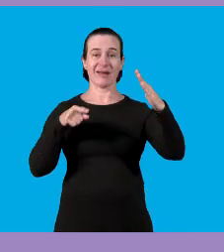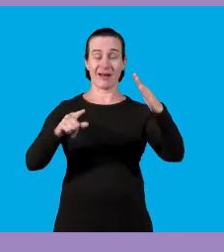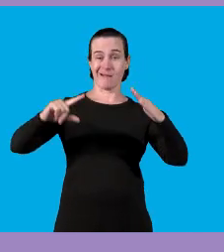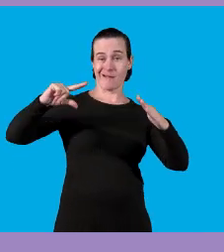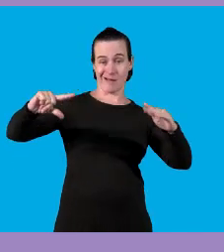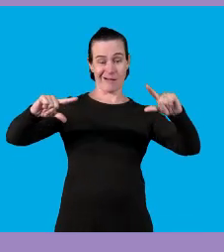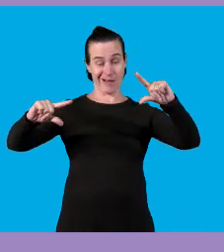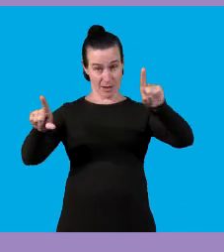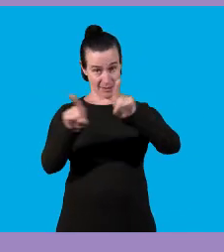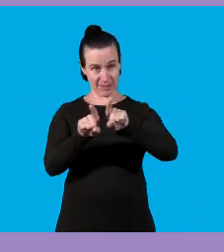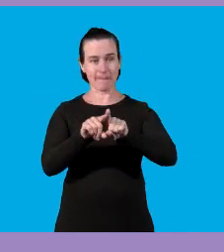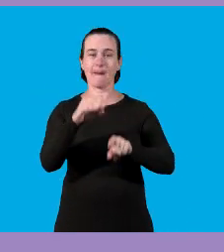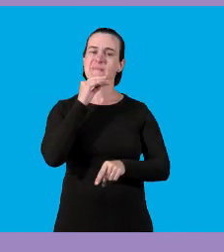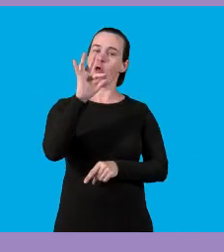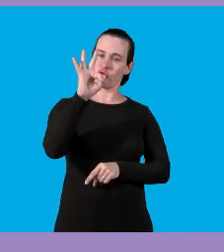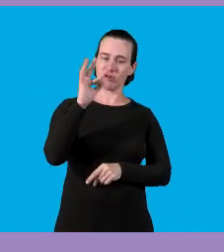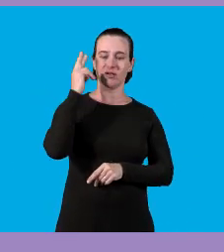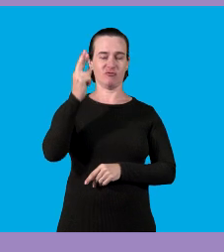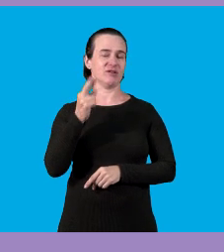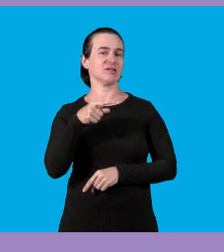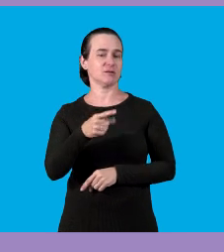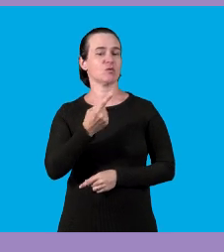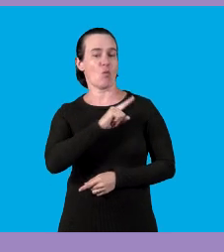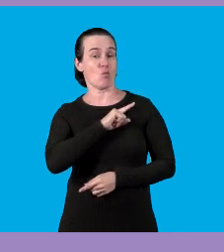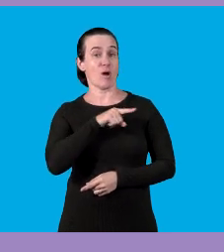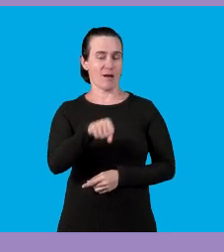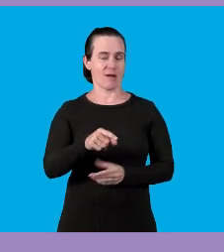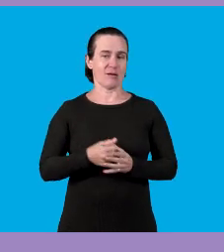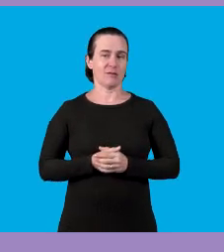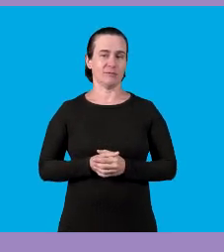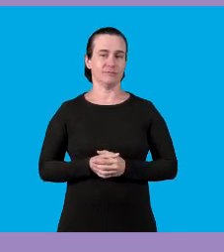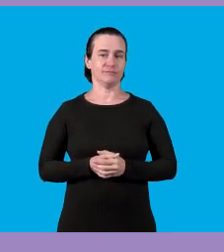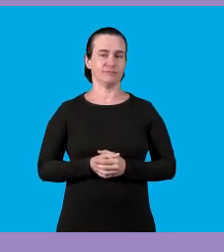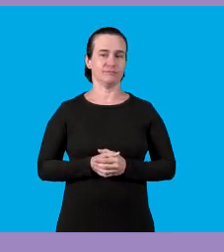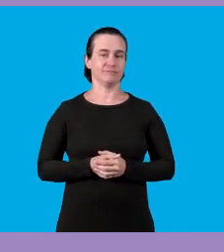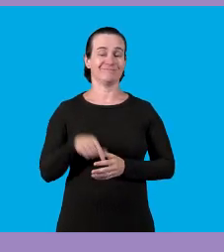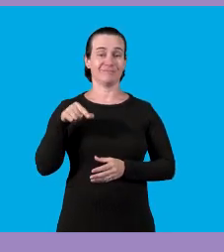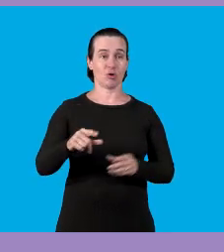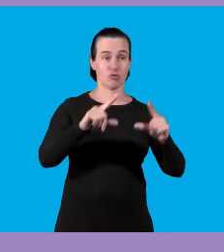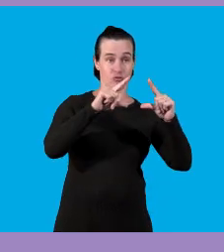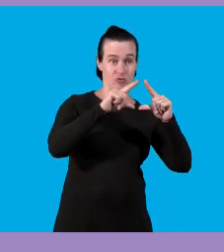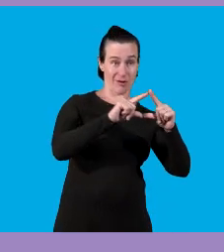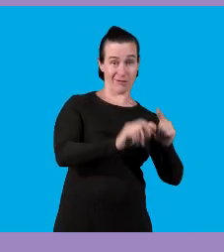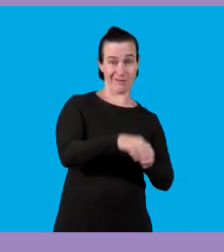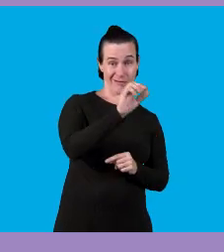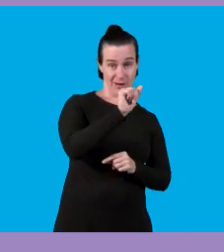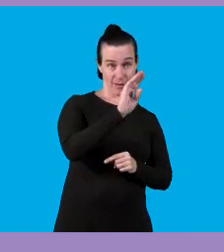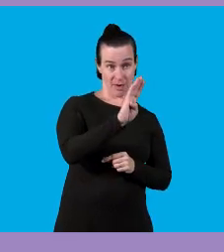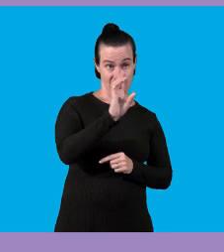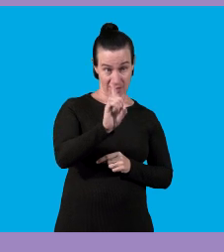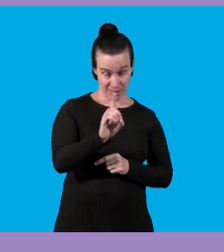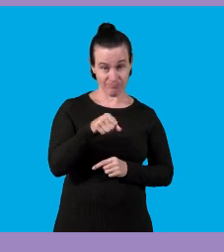an angle. Therefore, we can safely say, because of that, those three reasons, therefore